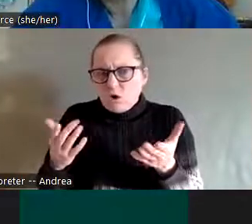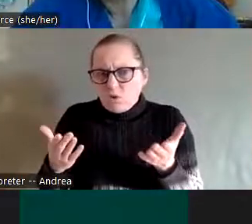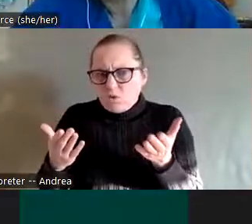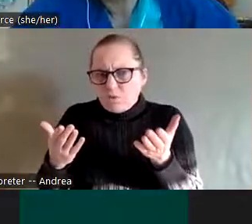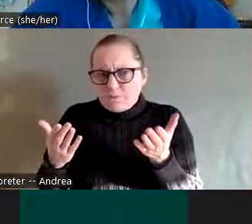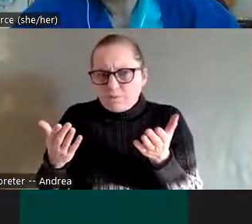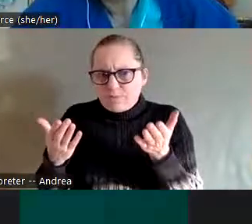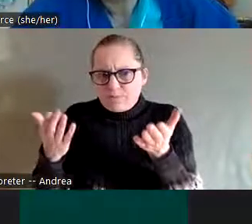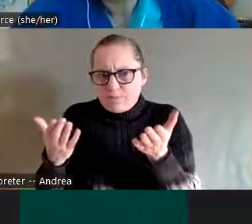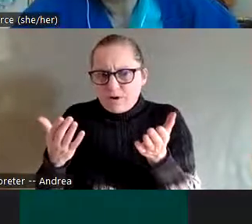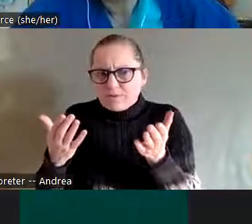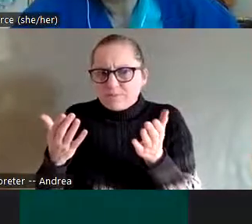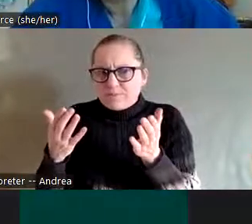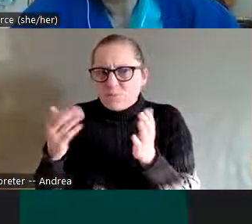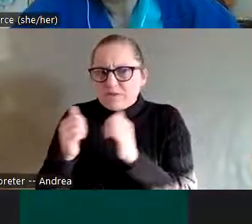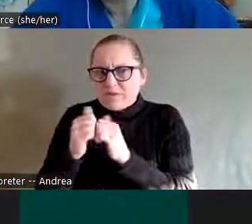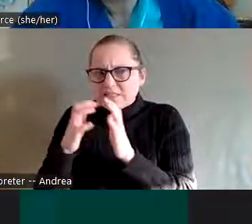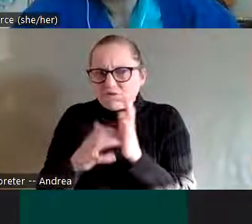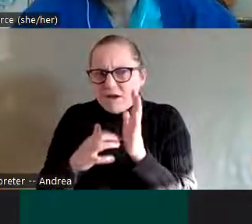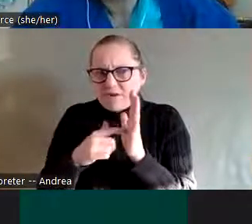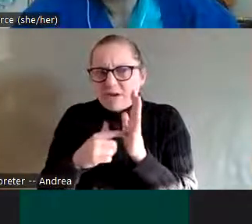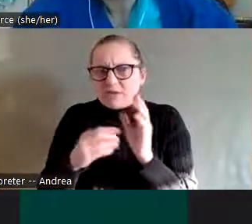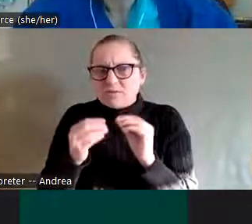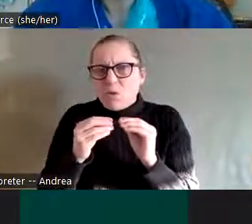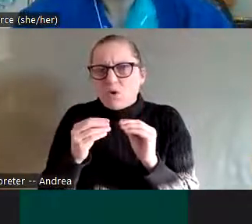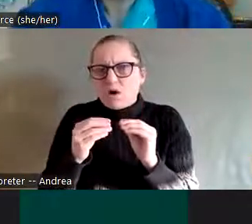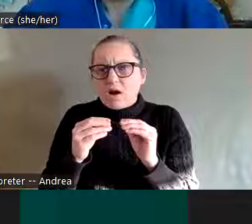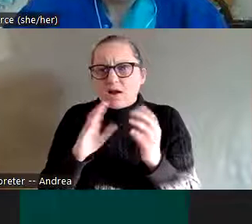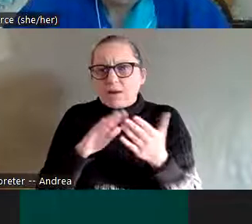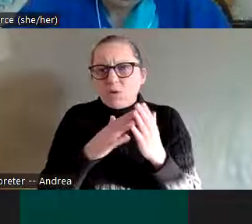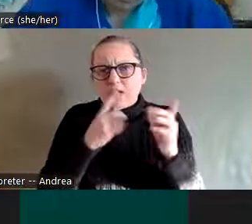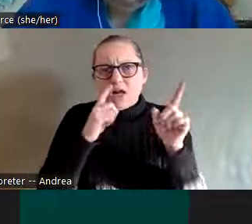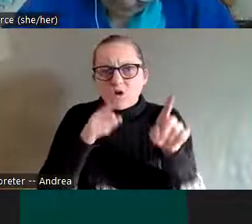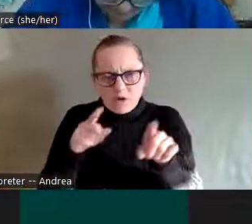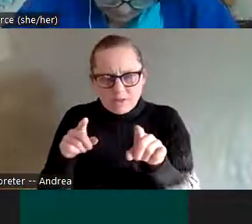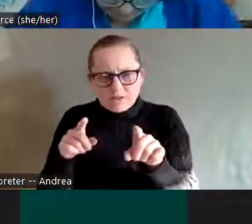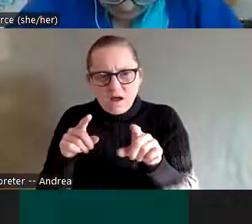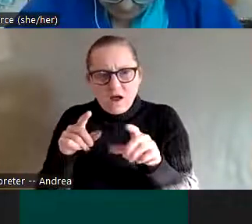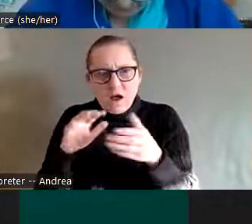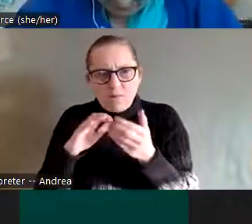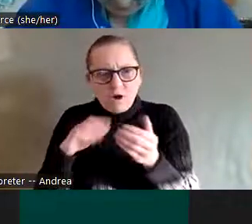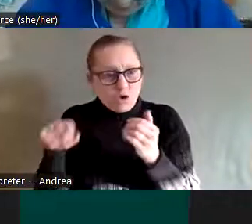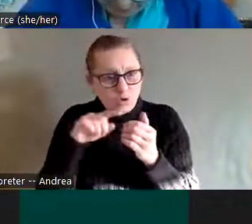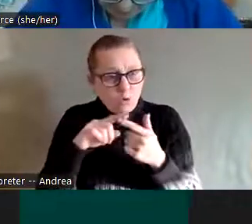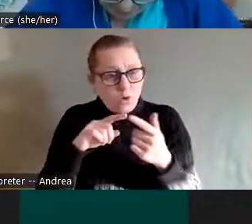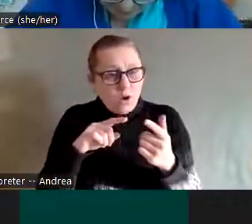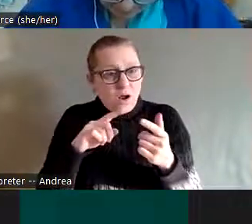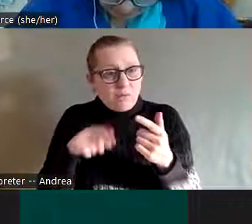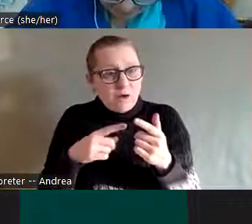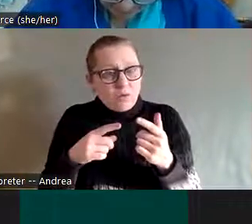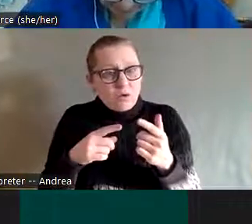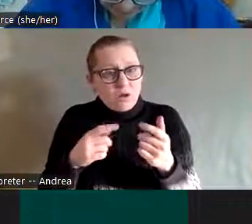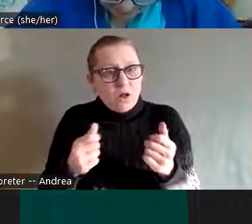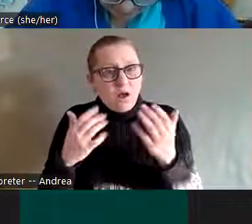this draft. It's more a matter of community agreements among you about how much